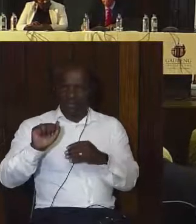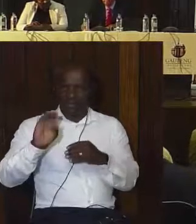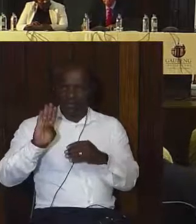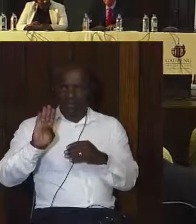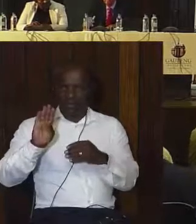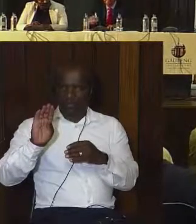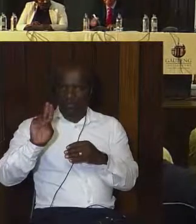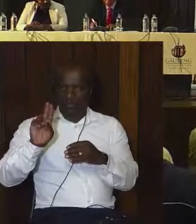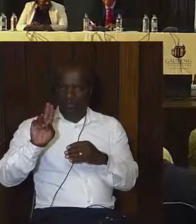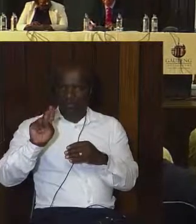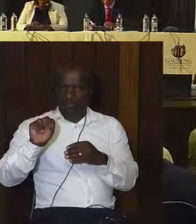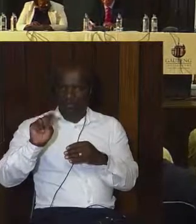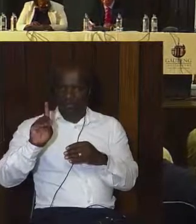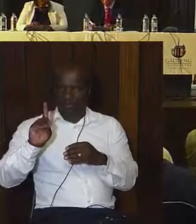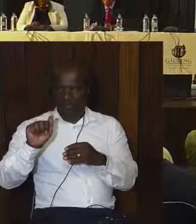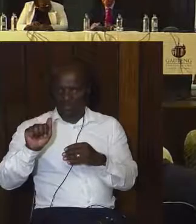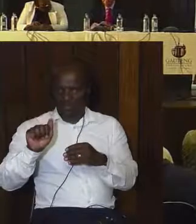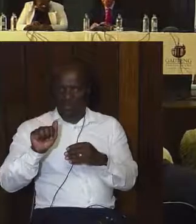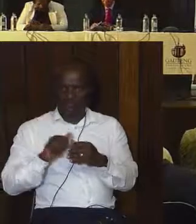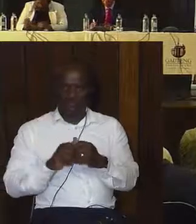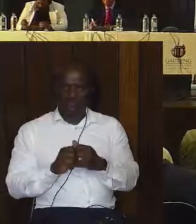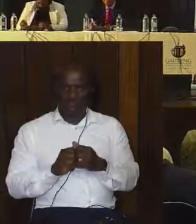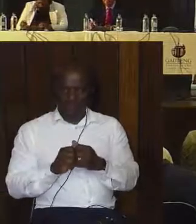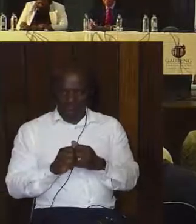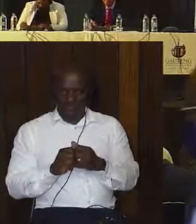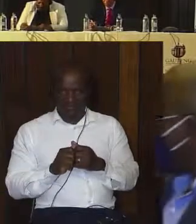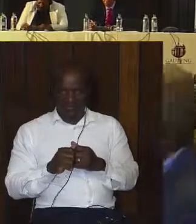Yeah, no, thanks, Chair. I think indeed